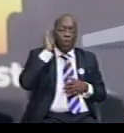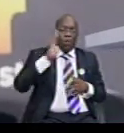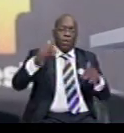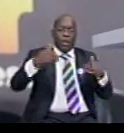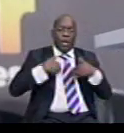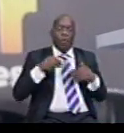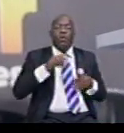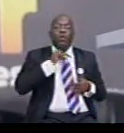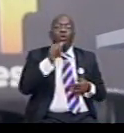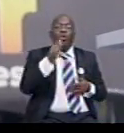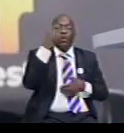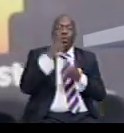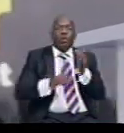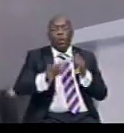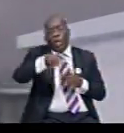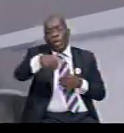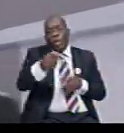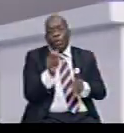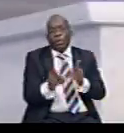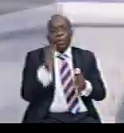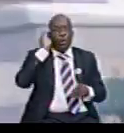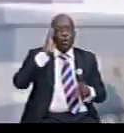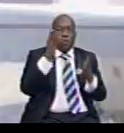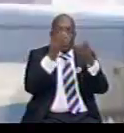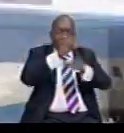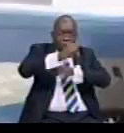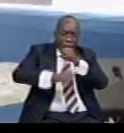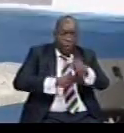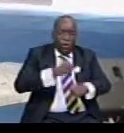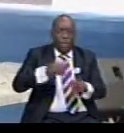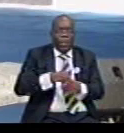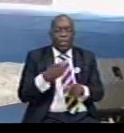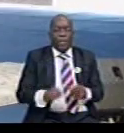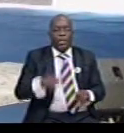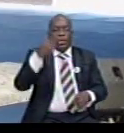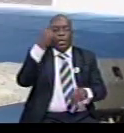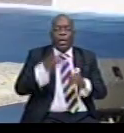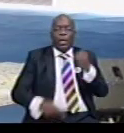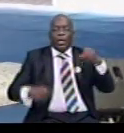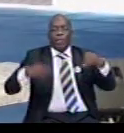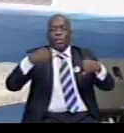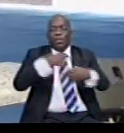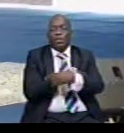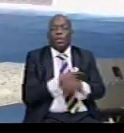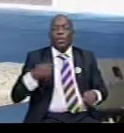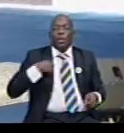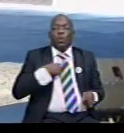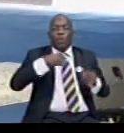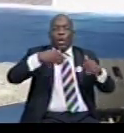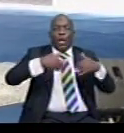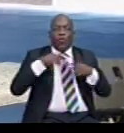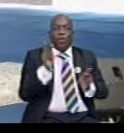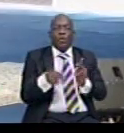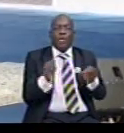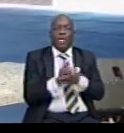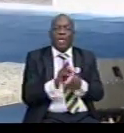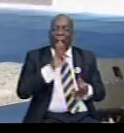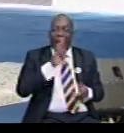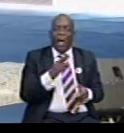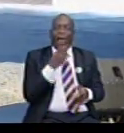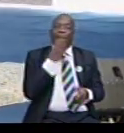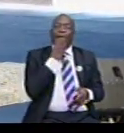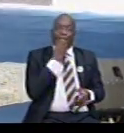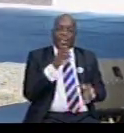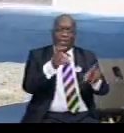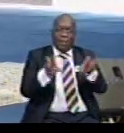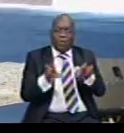other person will suffer. In the last days, we'll have people that are selfish, self-centered, and